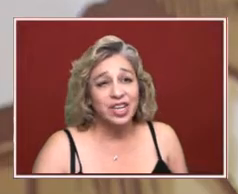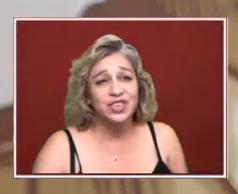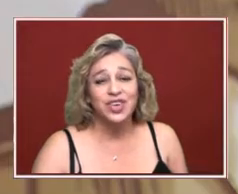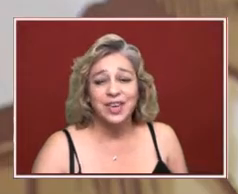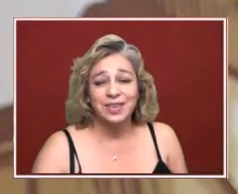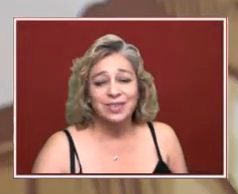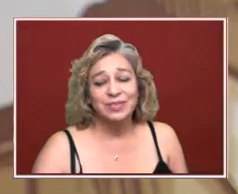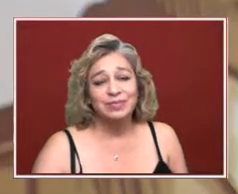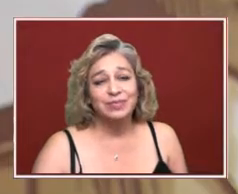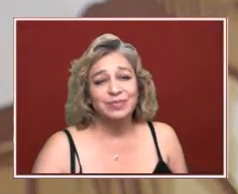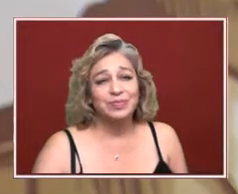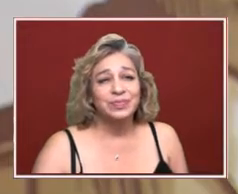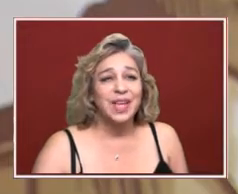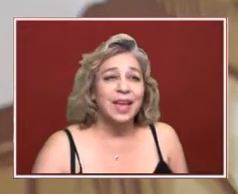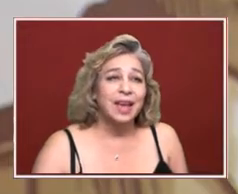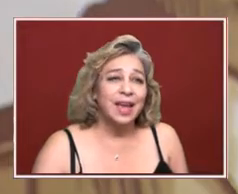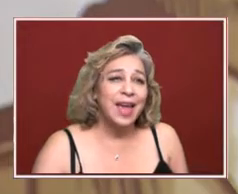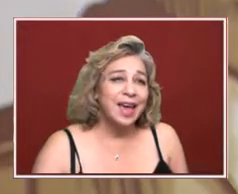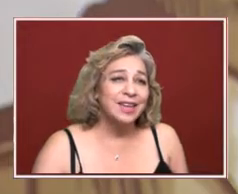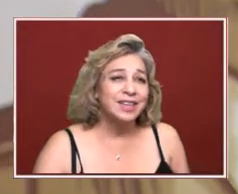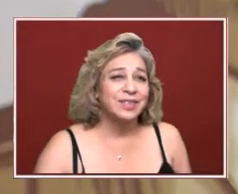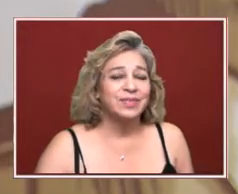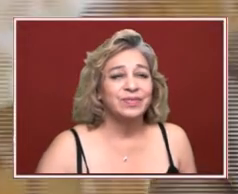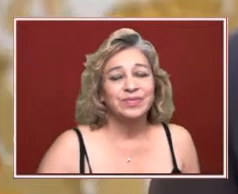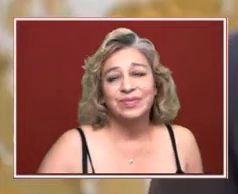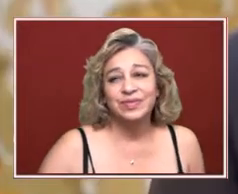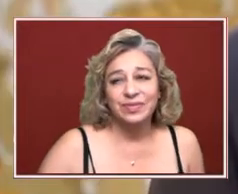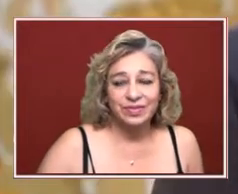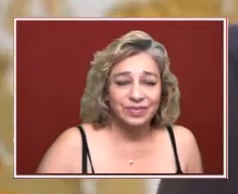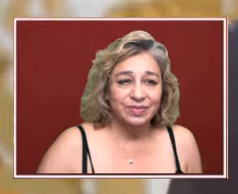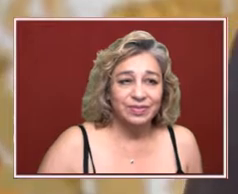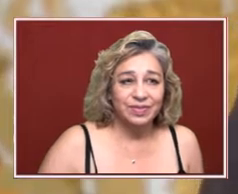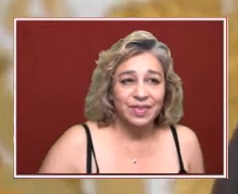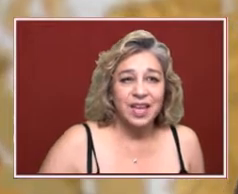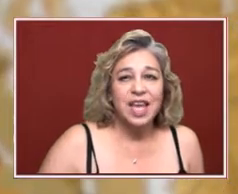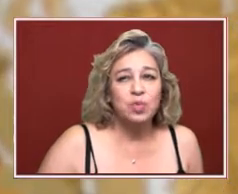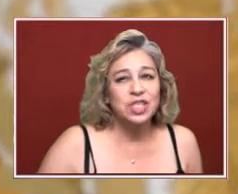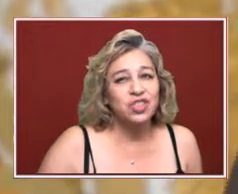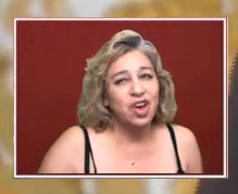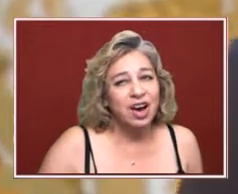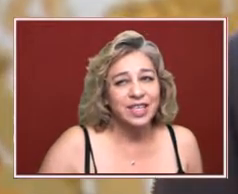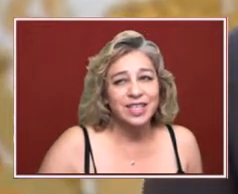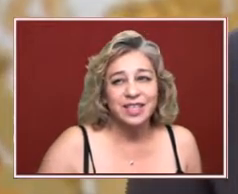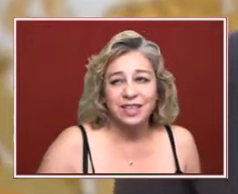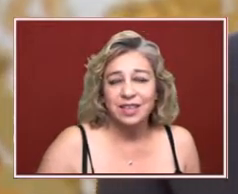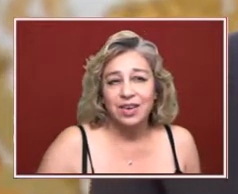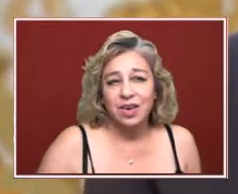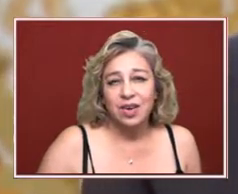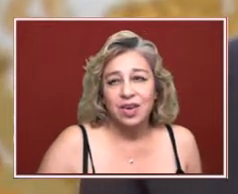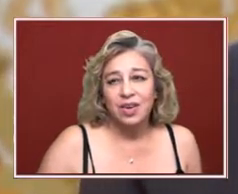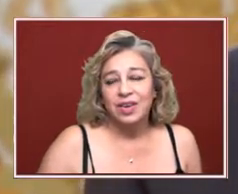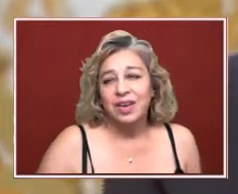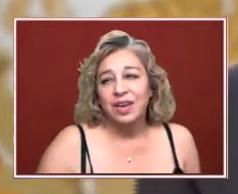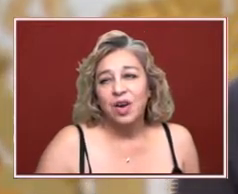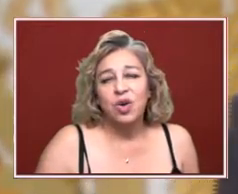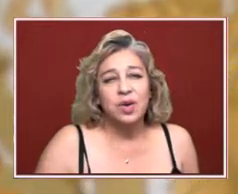our country. Y se pensaba. It was thought. O se llegó a decir. Or it was